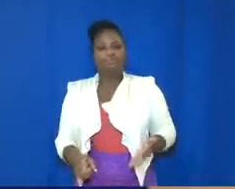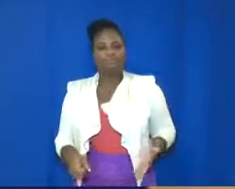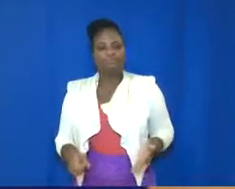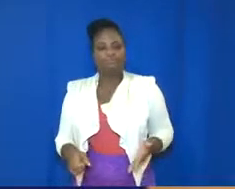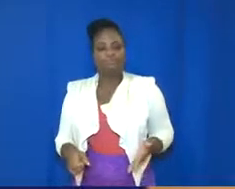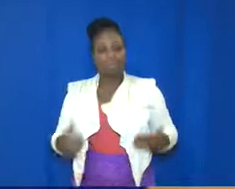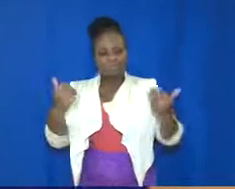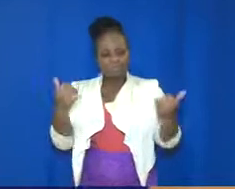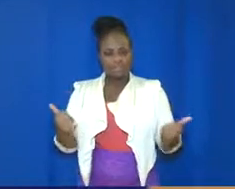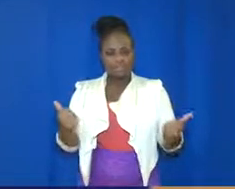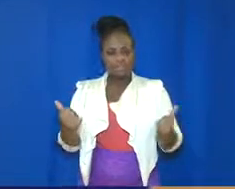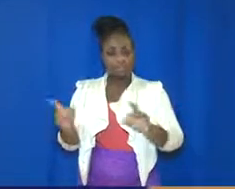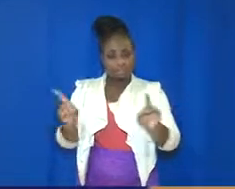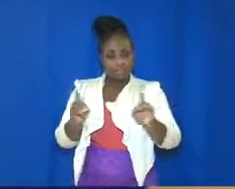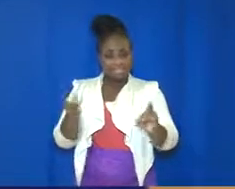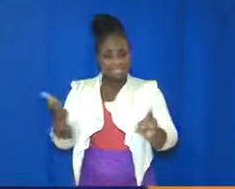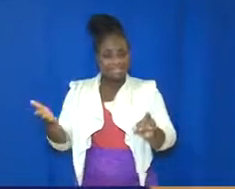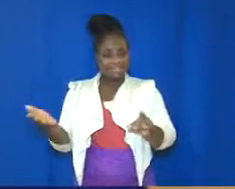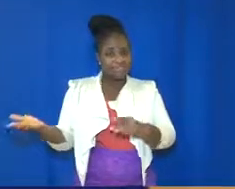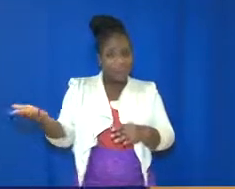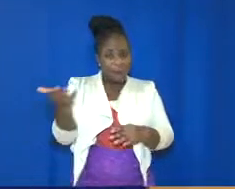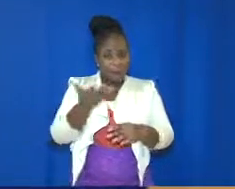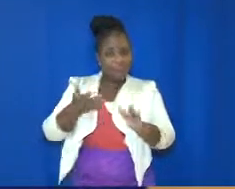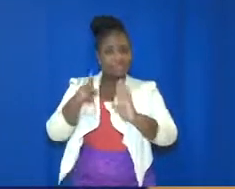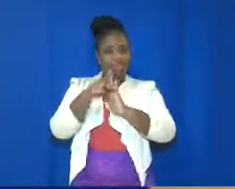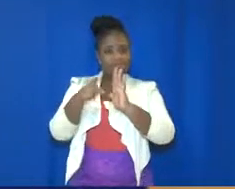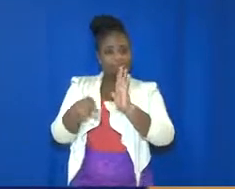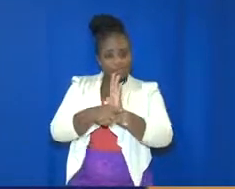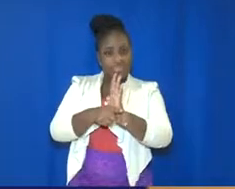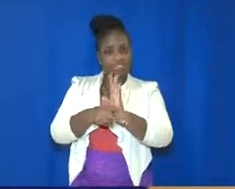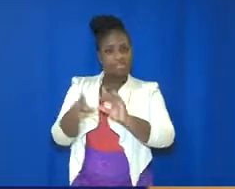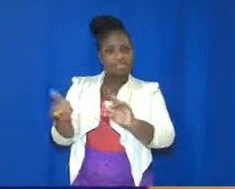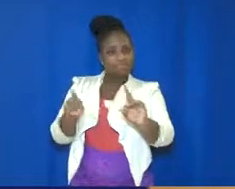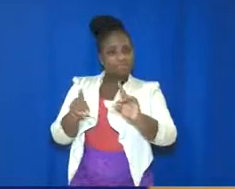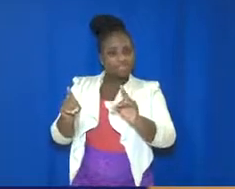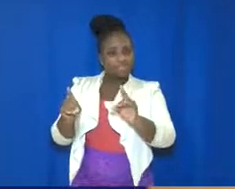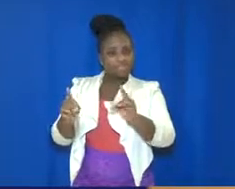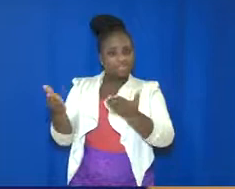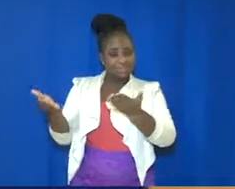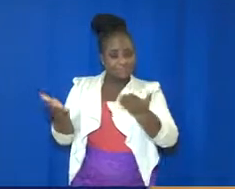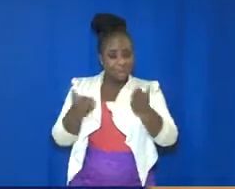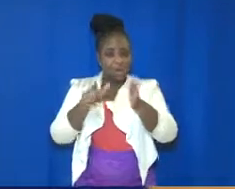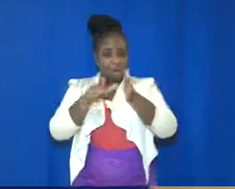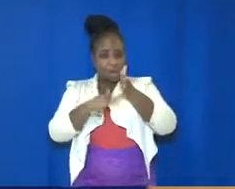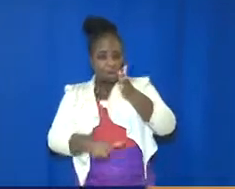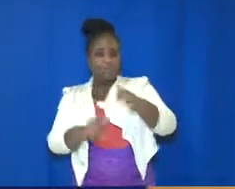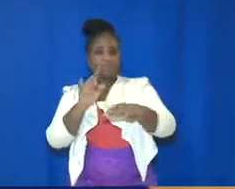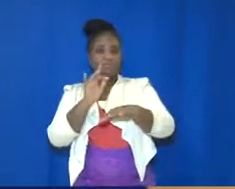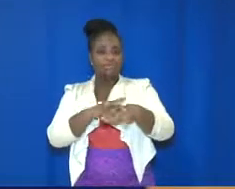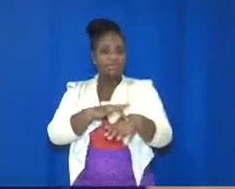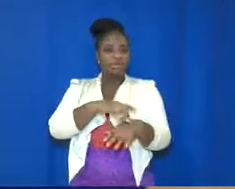virus. The rapid implementation of all of our policies has resulted in our low